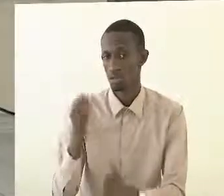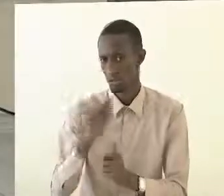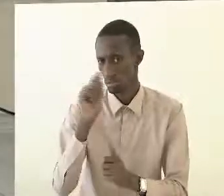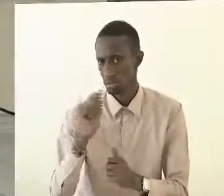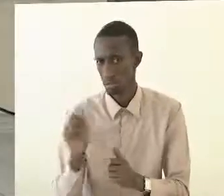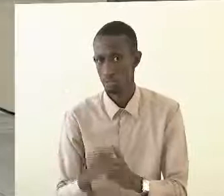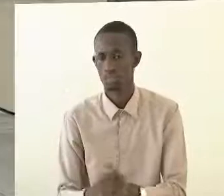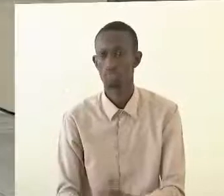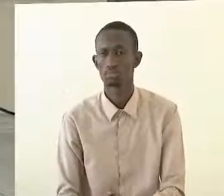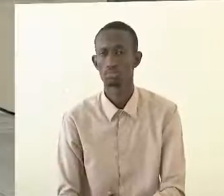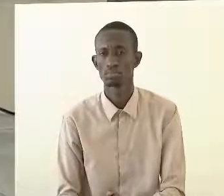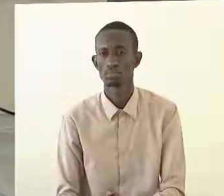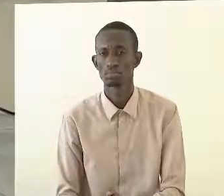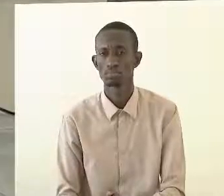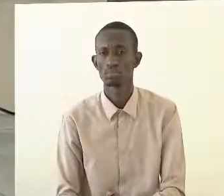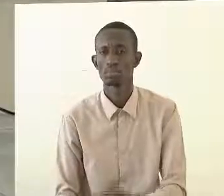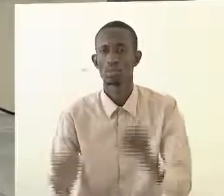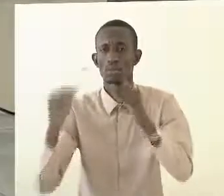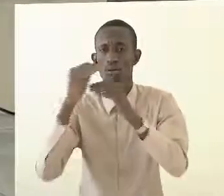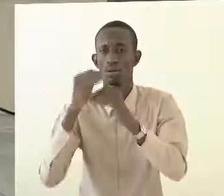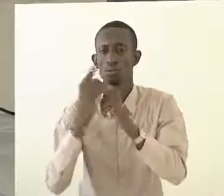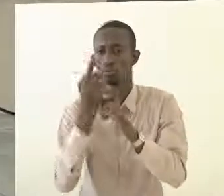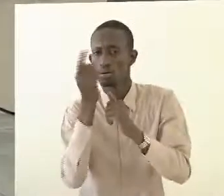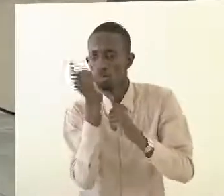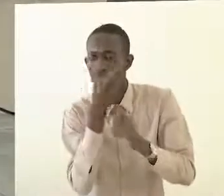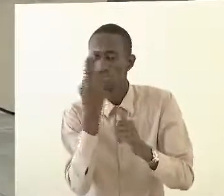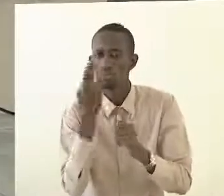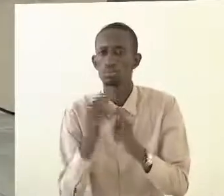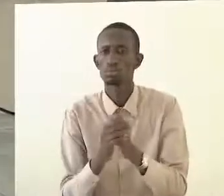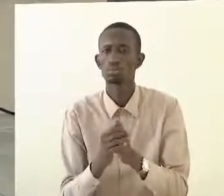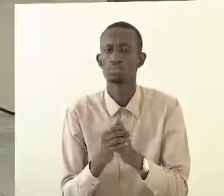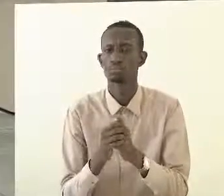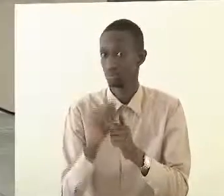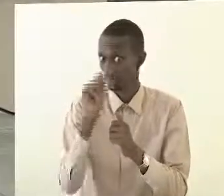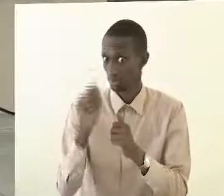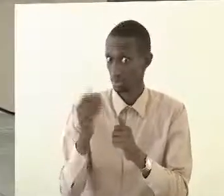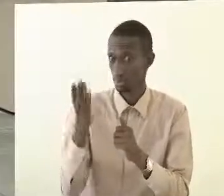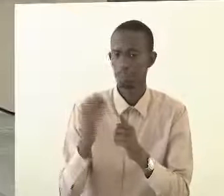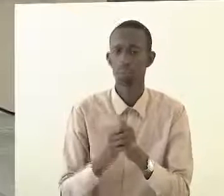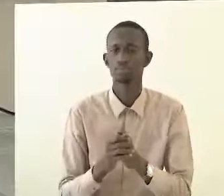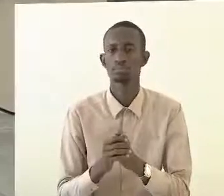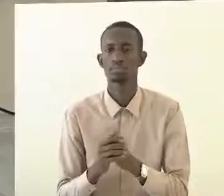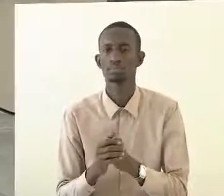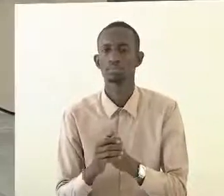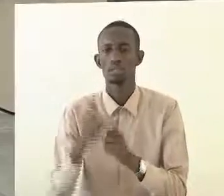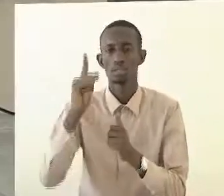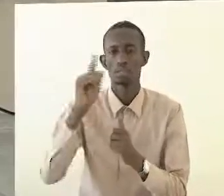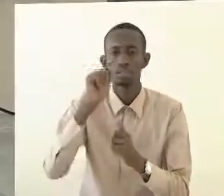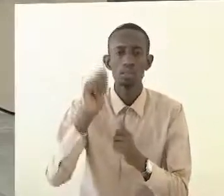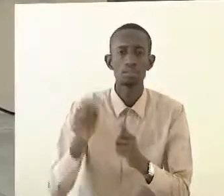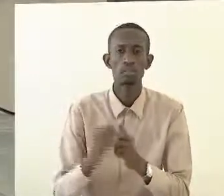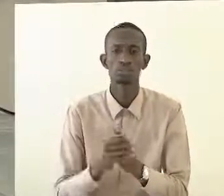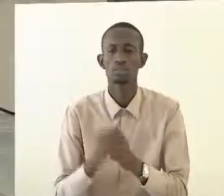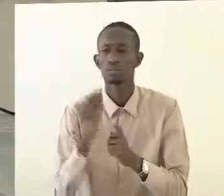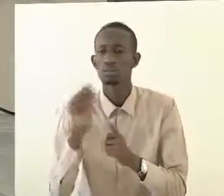z power a half. Then dz, dx is dz divided